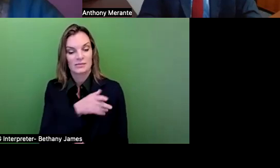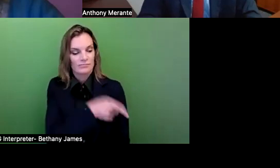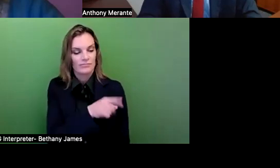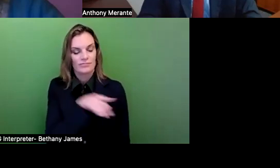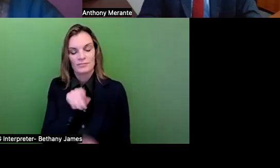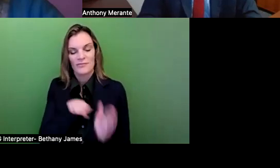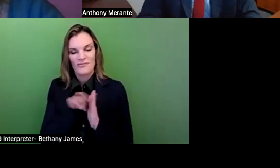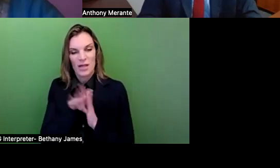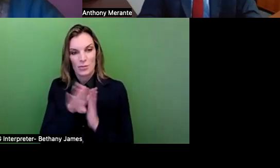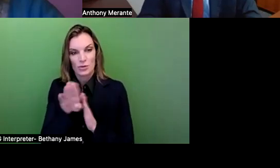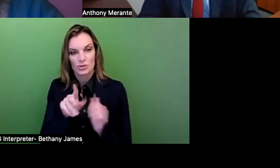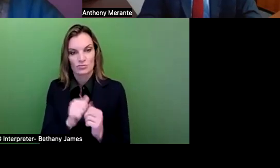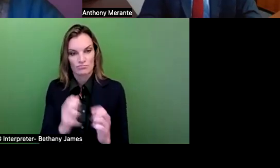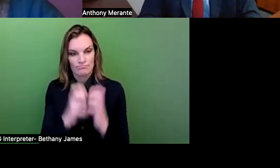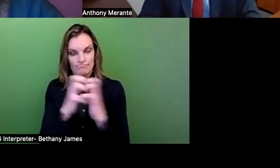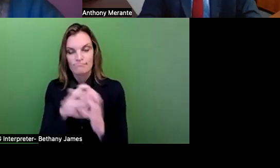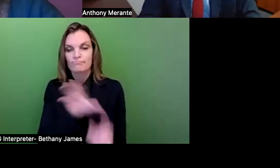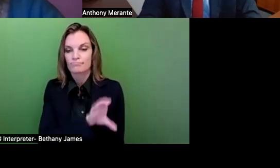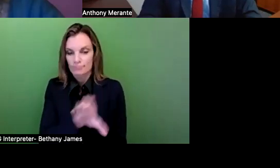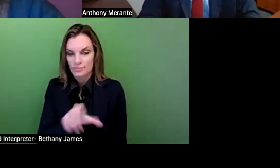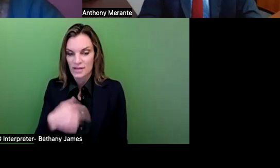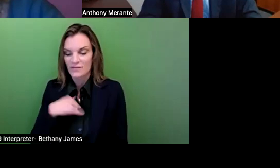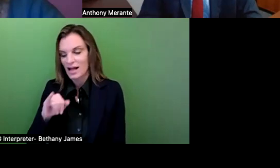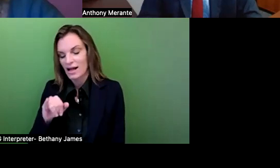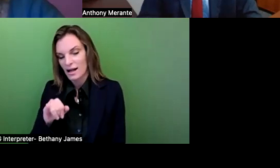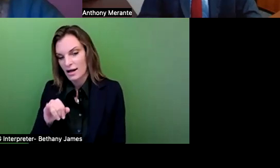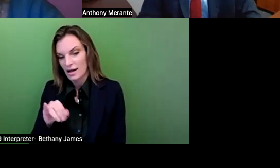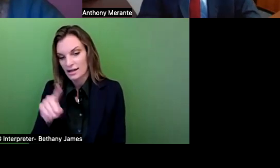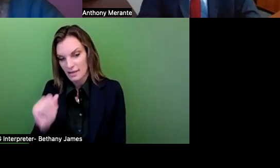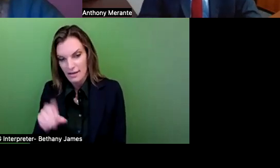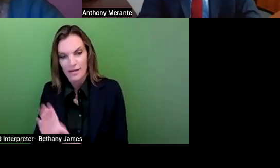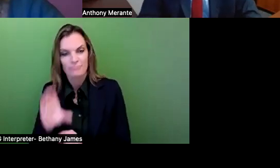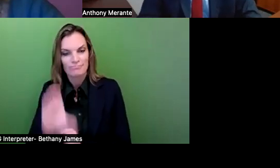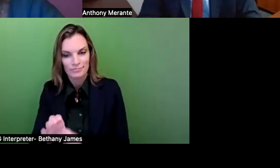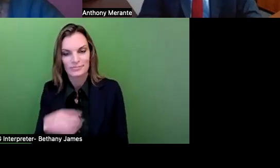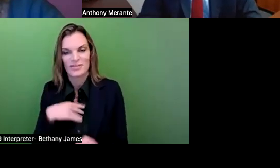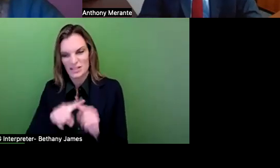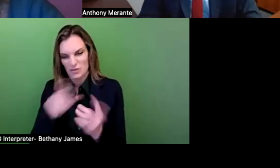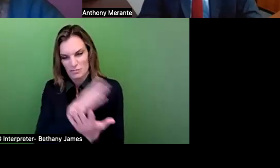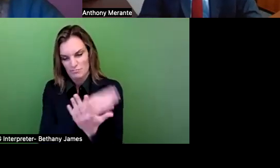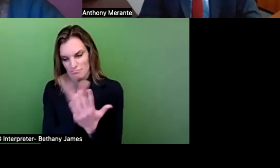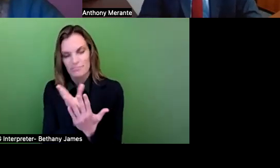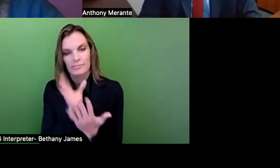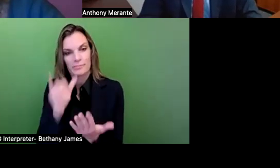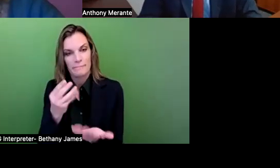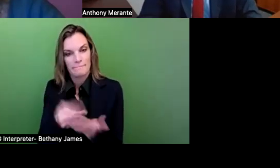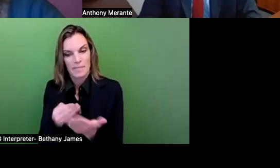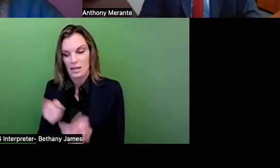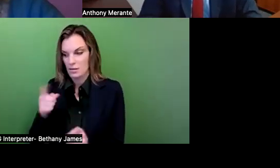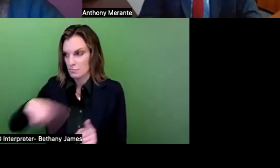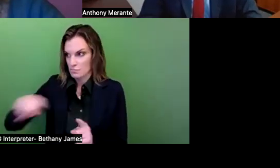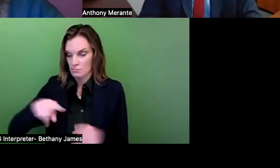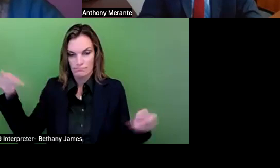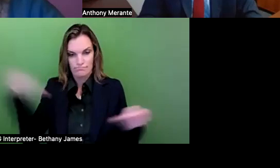of course, we have to use the IDA, we have to use shelter rents and all the different working with not-for-profits to try and move